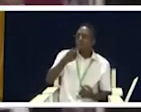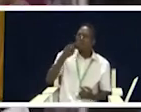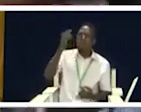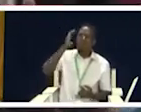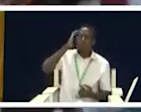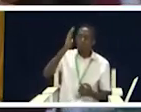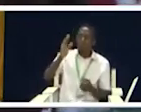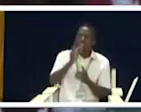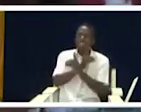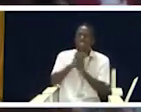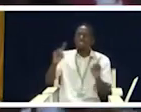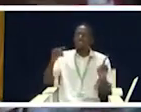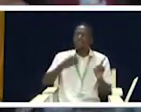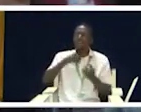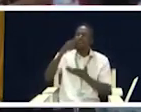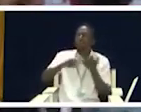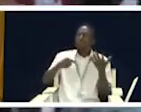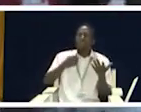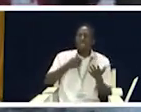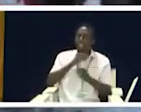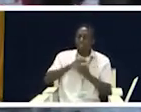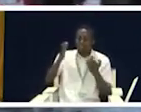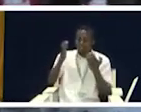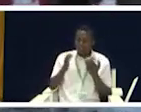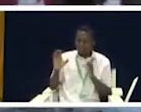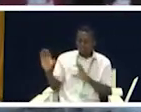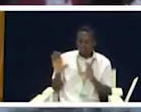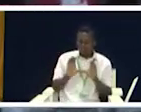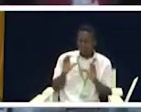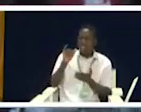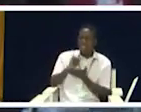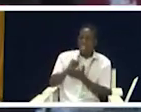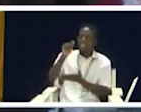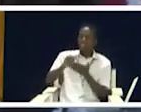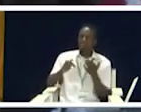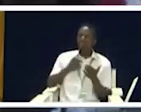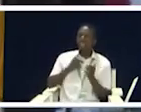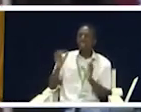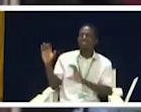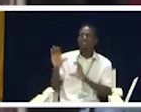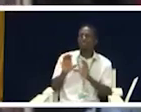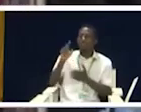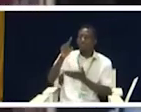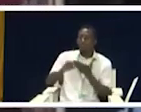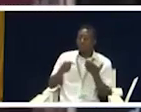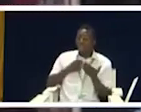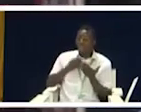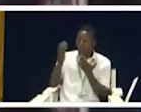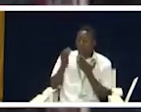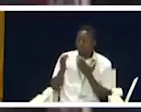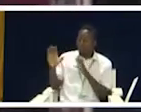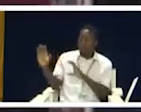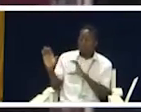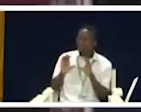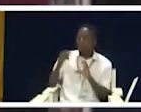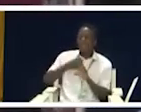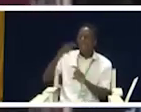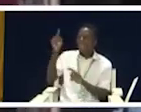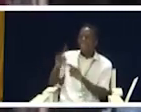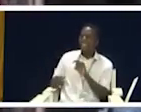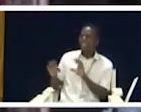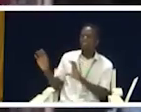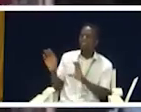I don't want to do, that's what I find myself doing. What I want to do, I cannot do it." As a